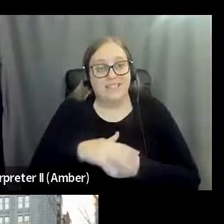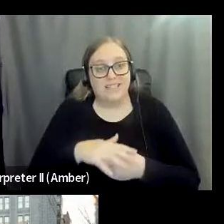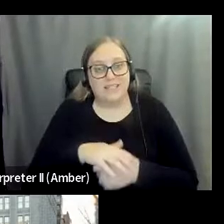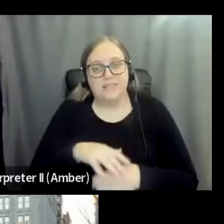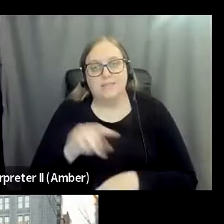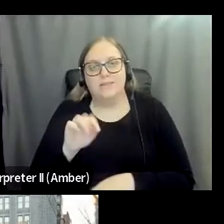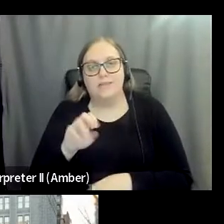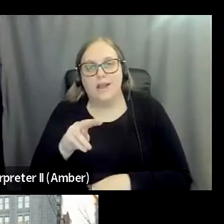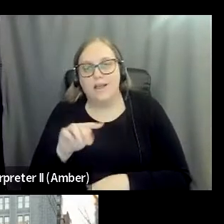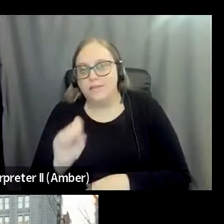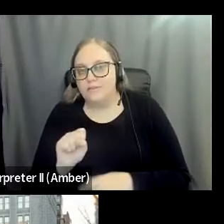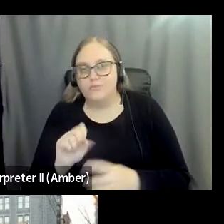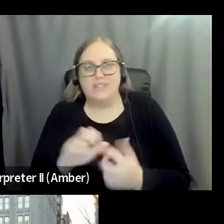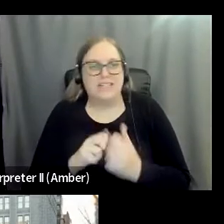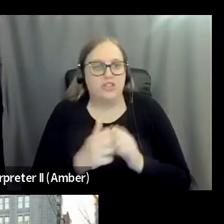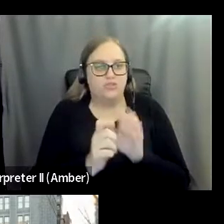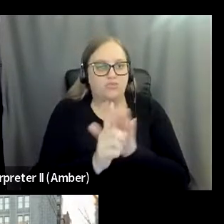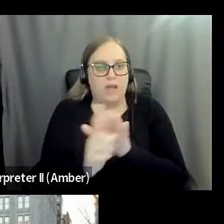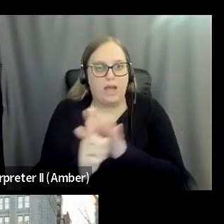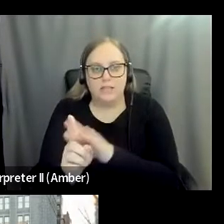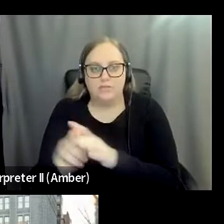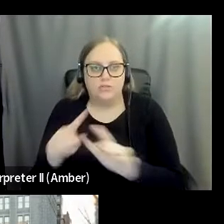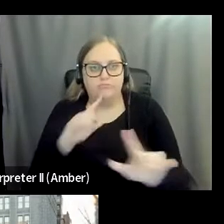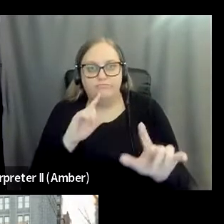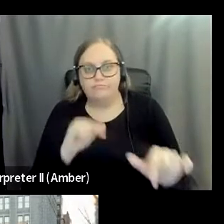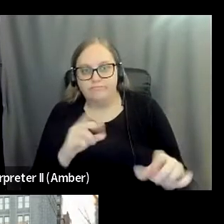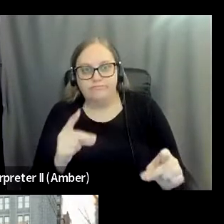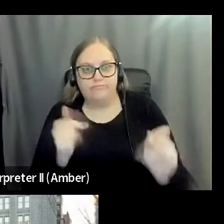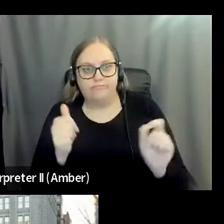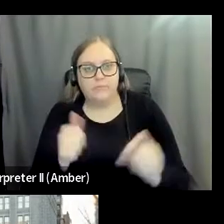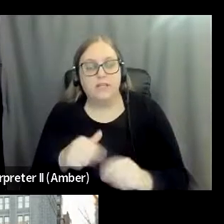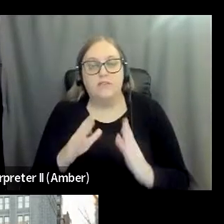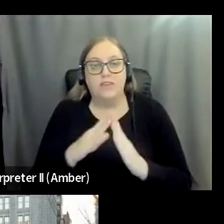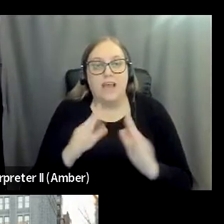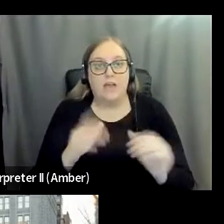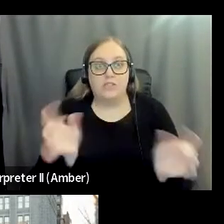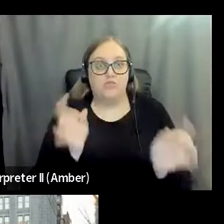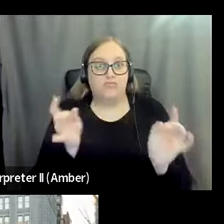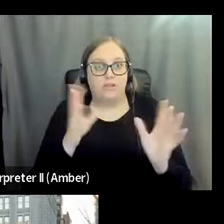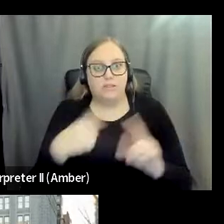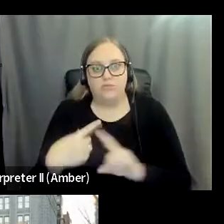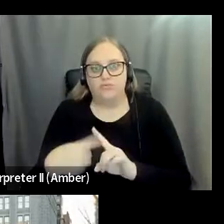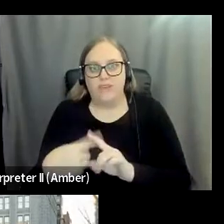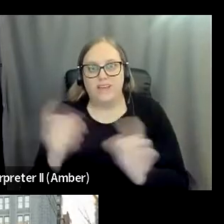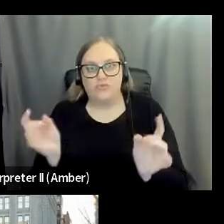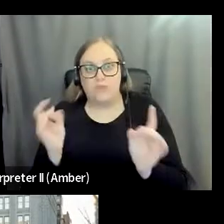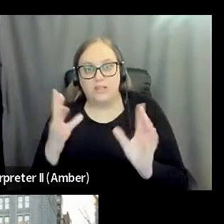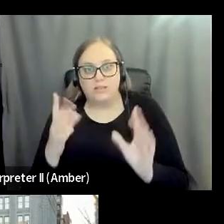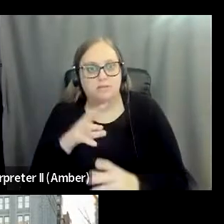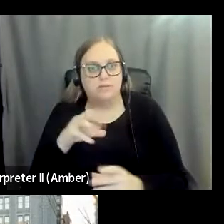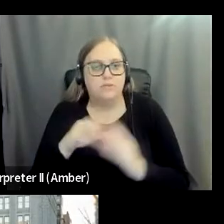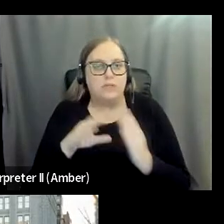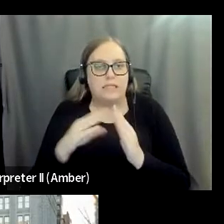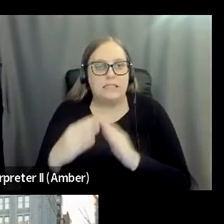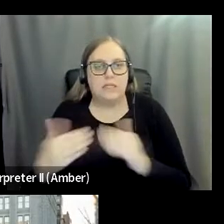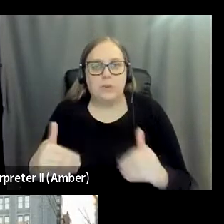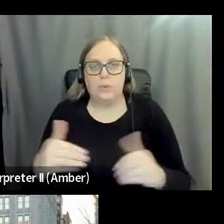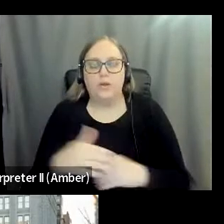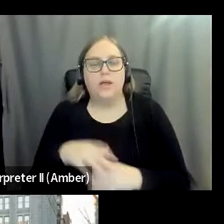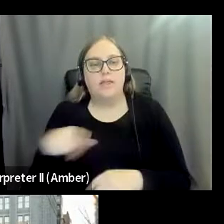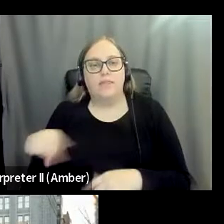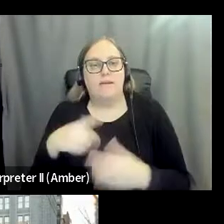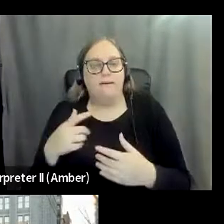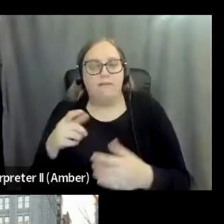when issues have arisen. Given the housing crisis and the rent crisis we have in the city, they have